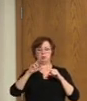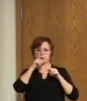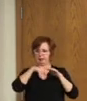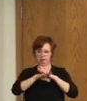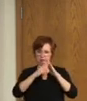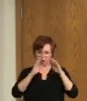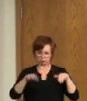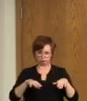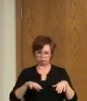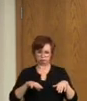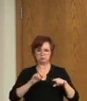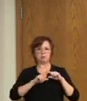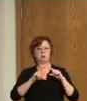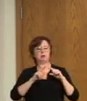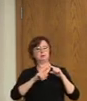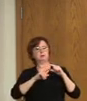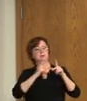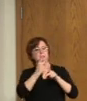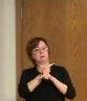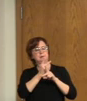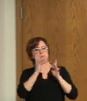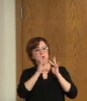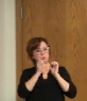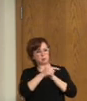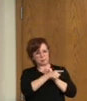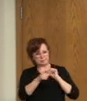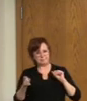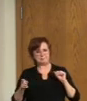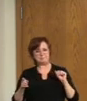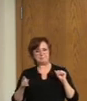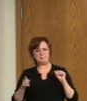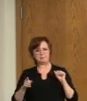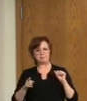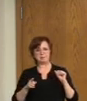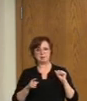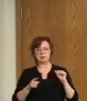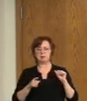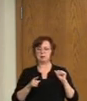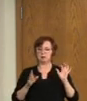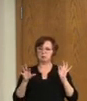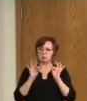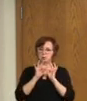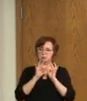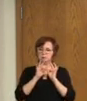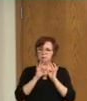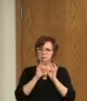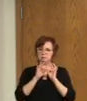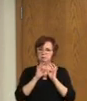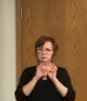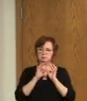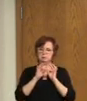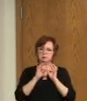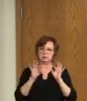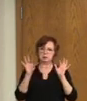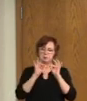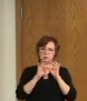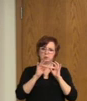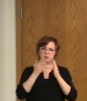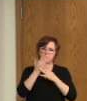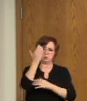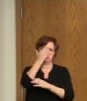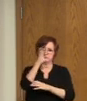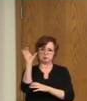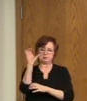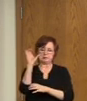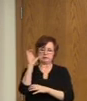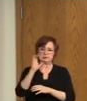physical connection while maintaining physically distant is going to be so important over the holidays. So with that, I'll join